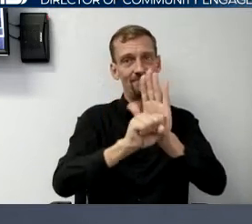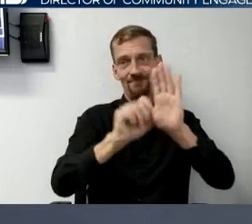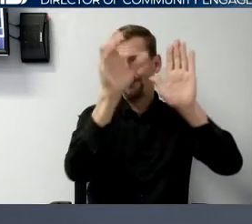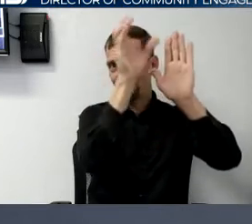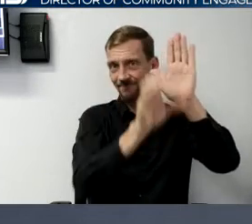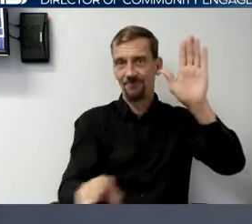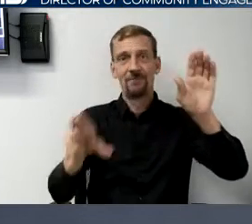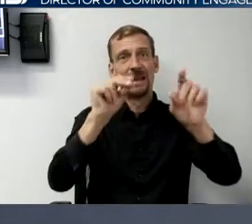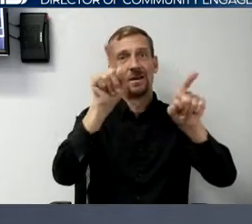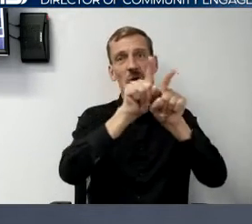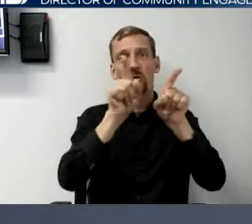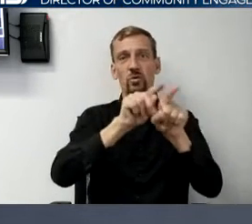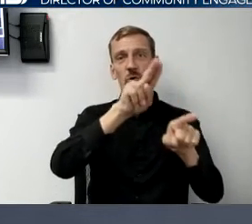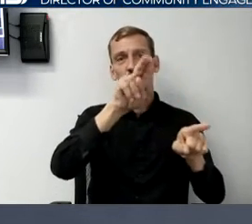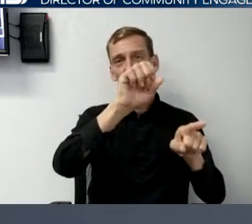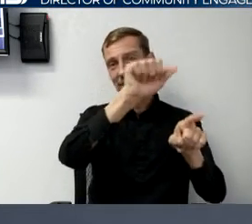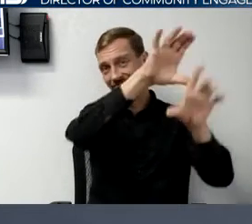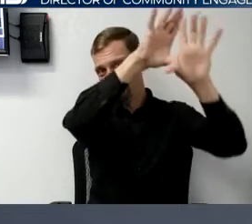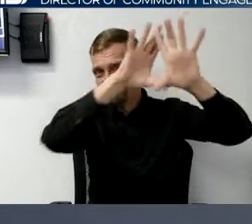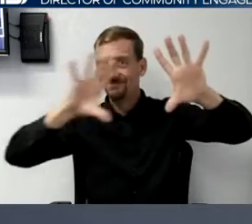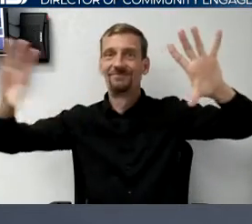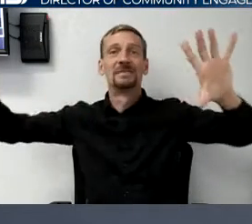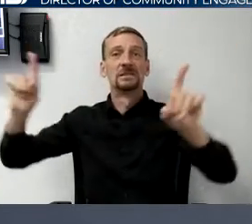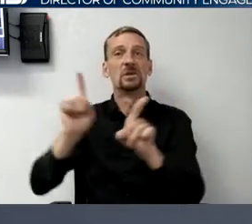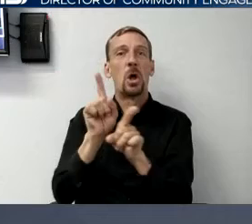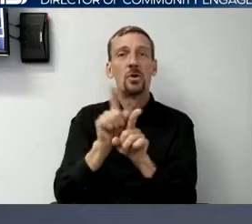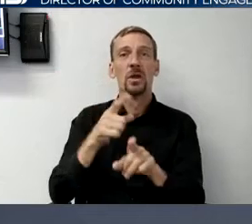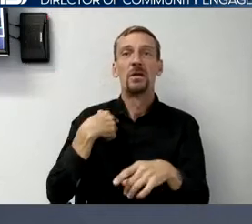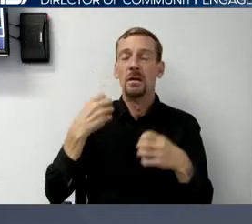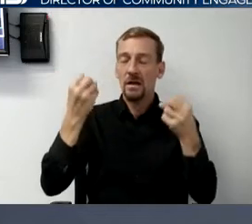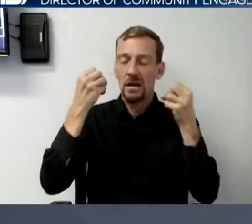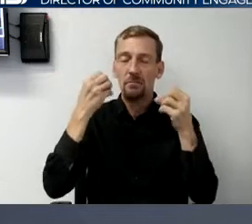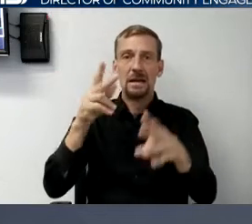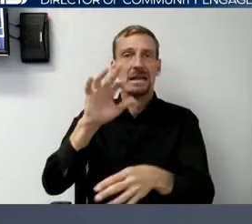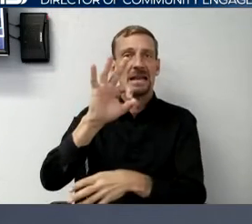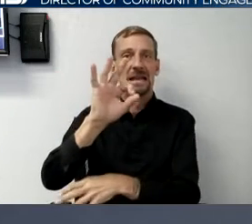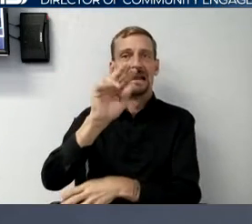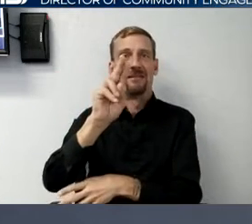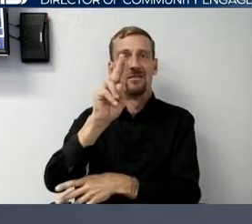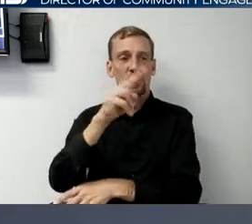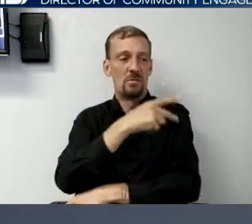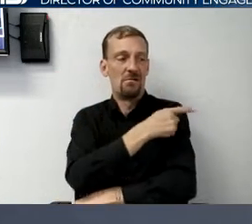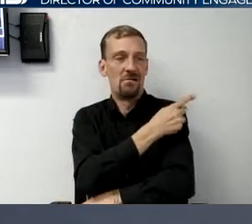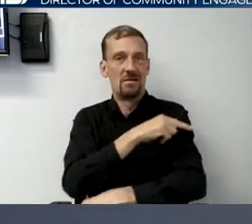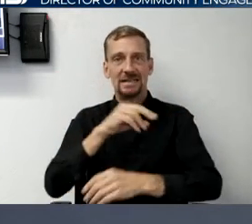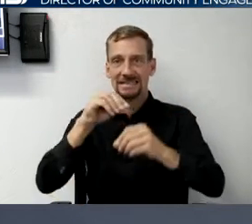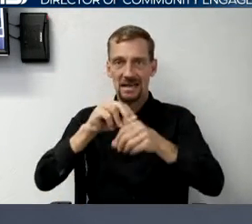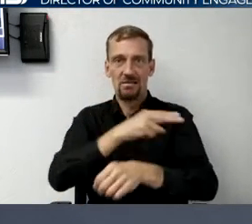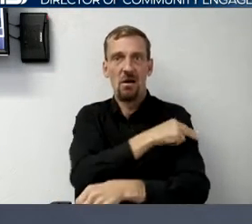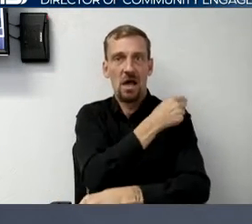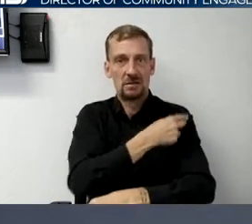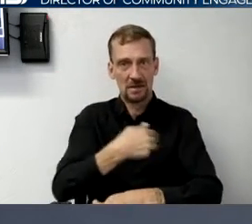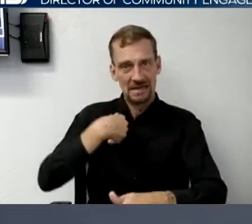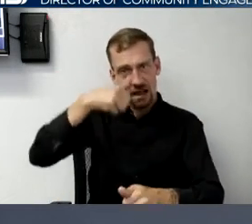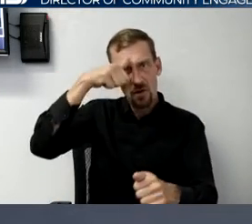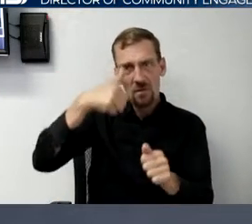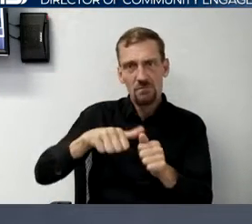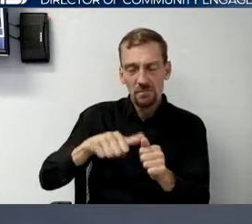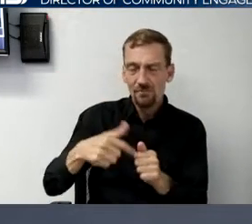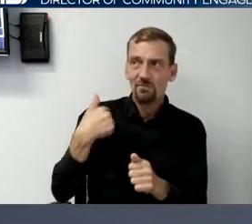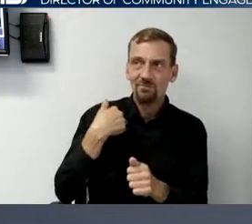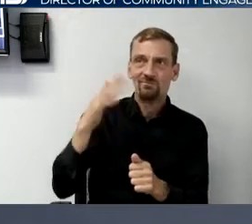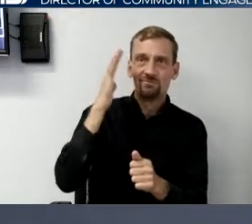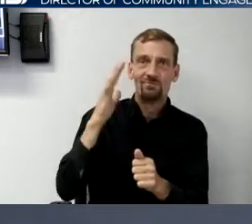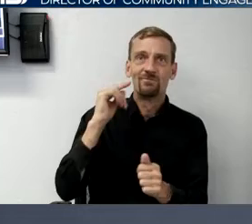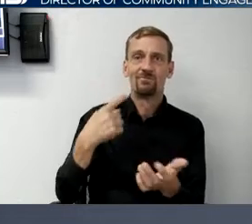nationwide. We had many more hospitalized flu patients. I remember talking to Dr. Malley personally